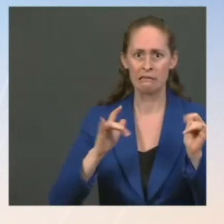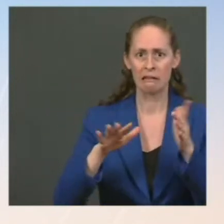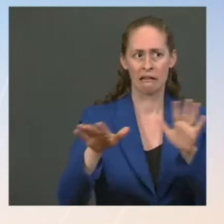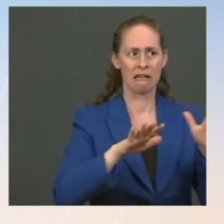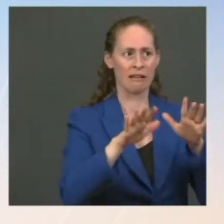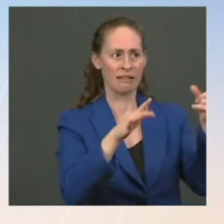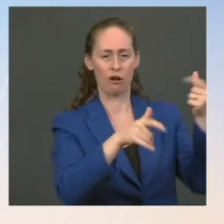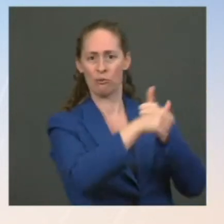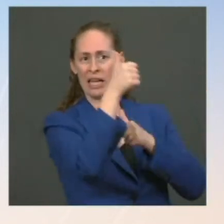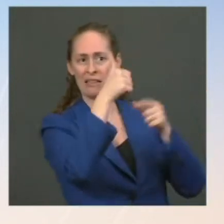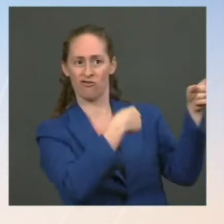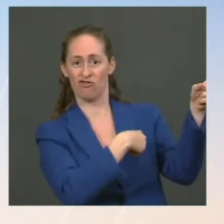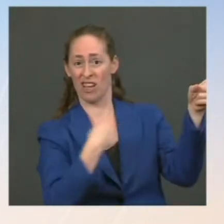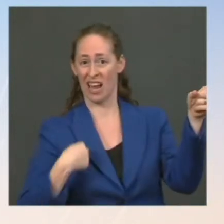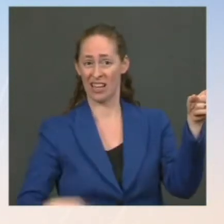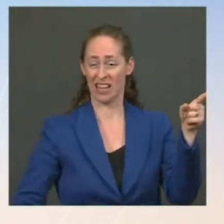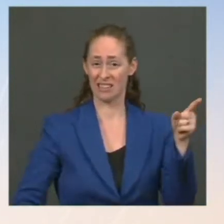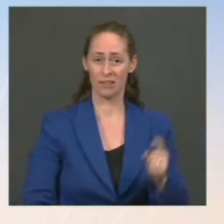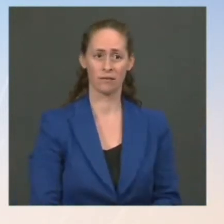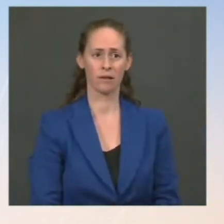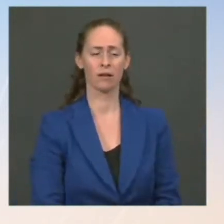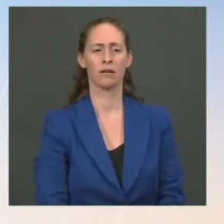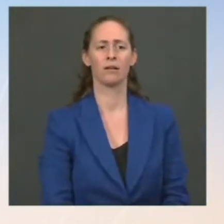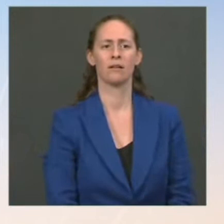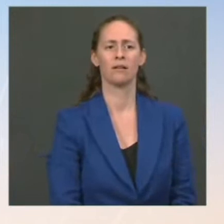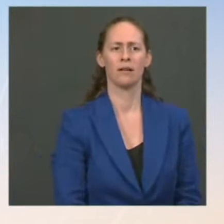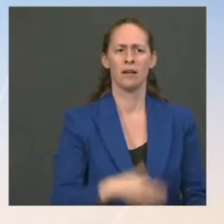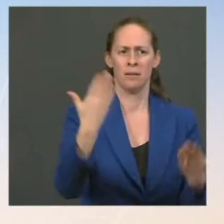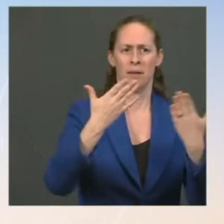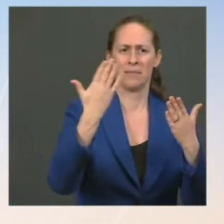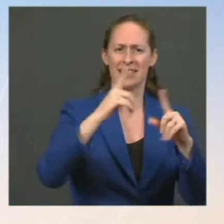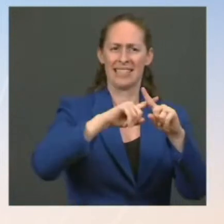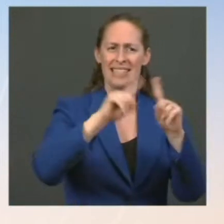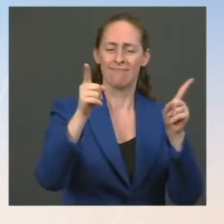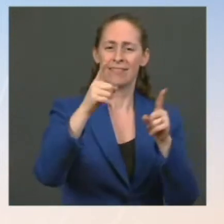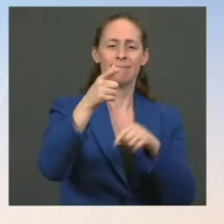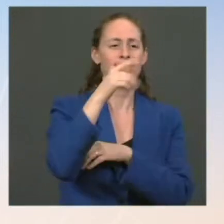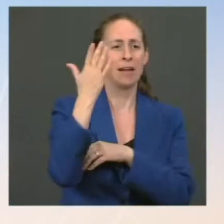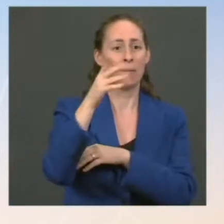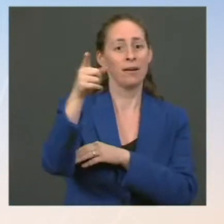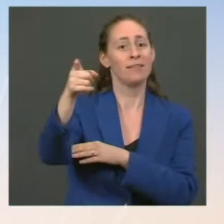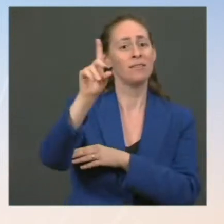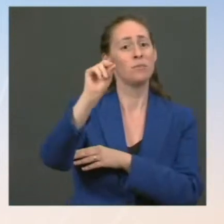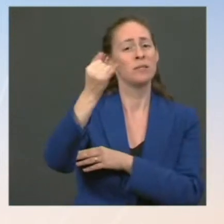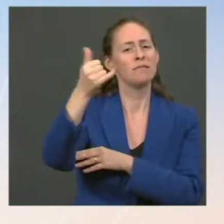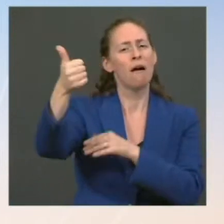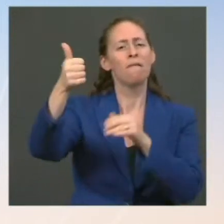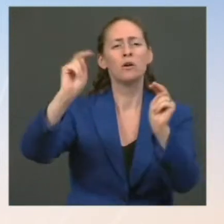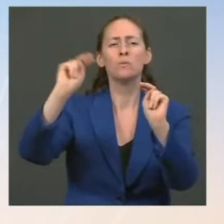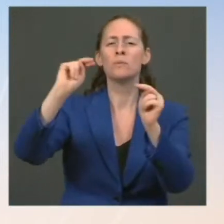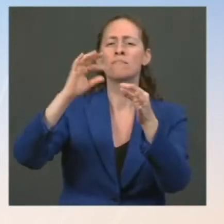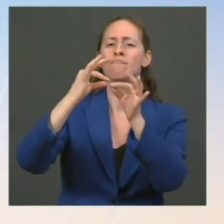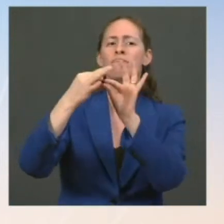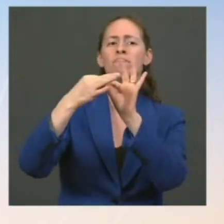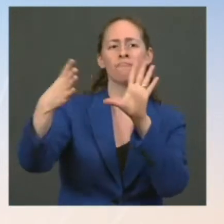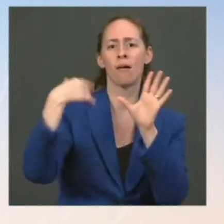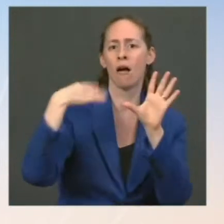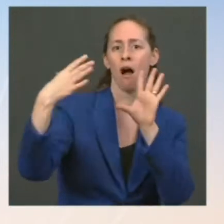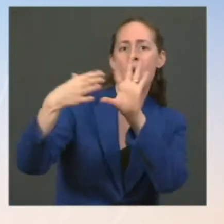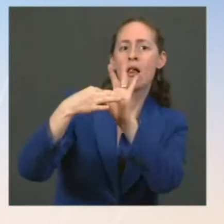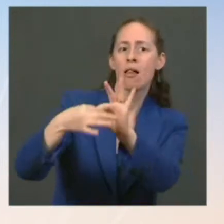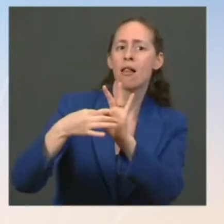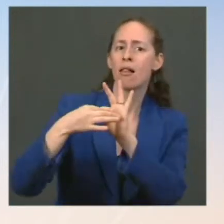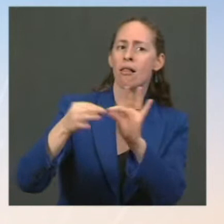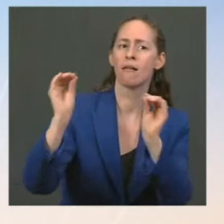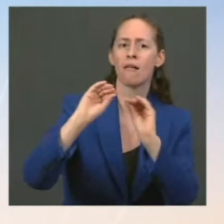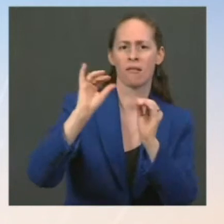may feel foreign to them that the Department of Justice is independent, but it is independent under this administration. And this is a legal matter. It